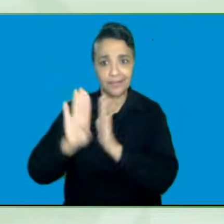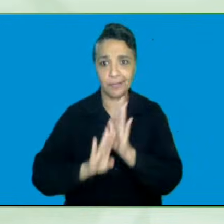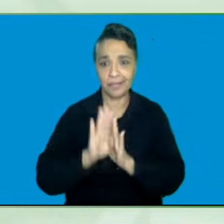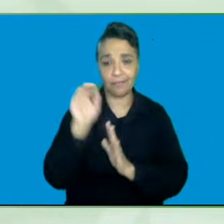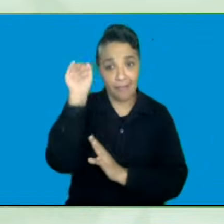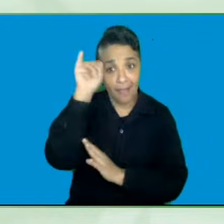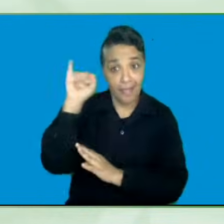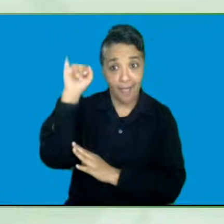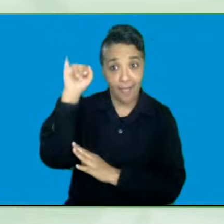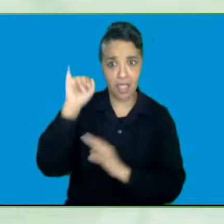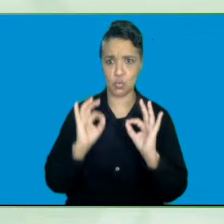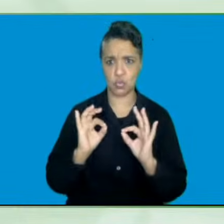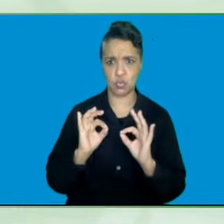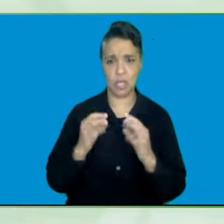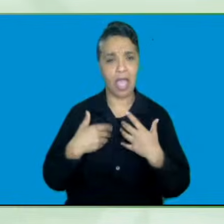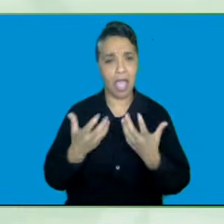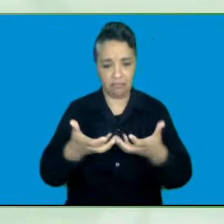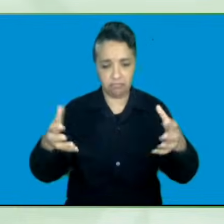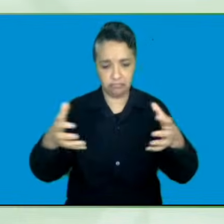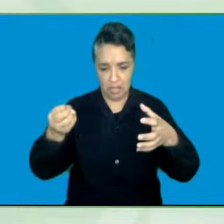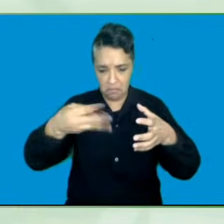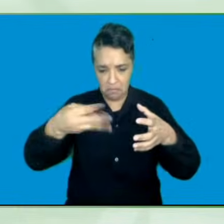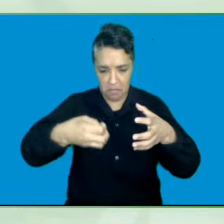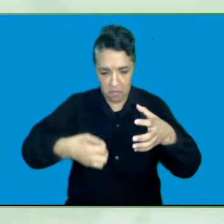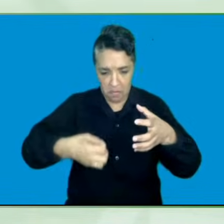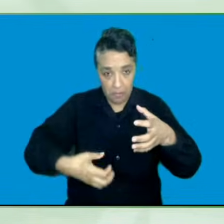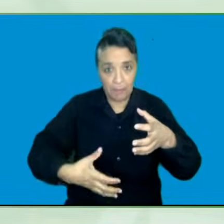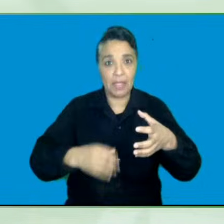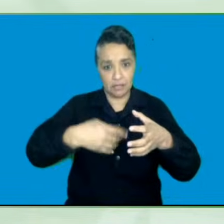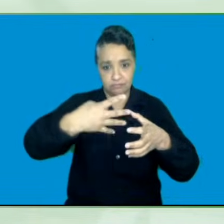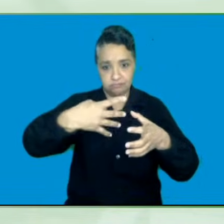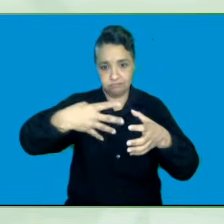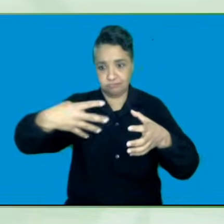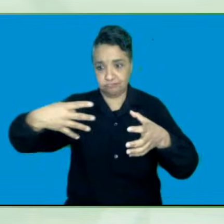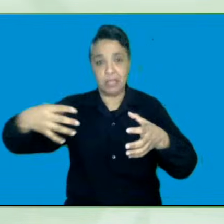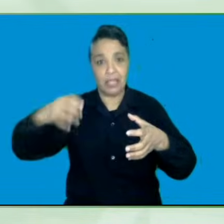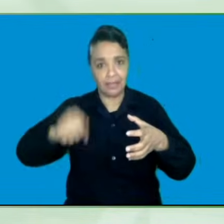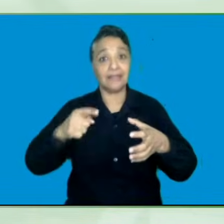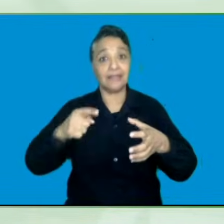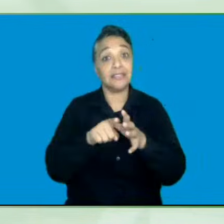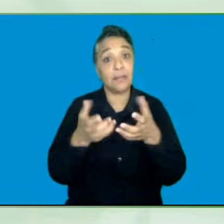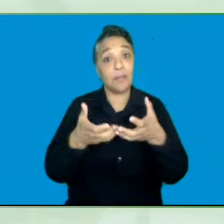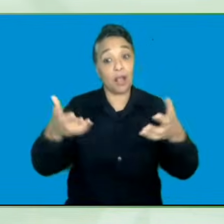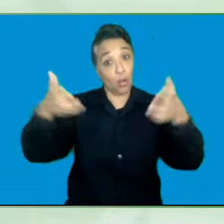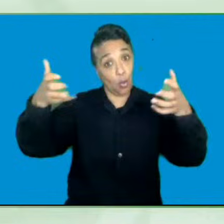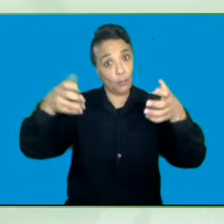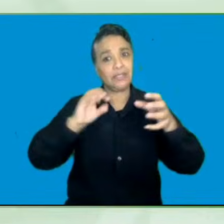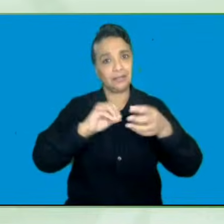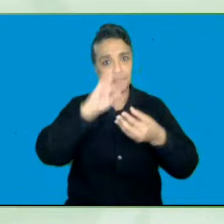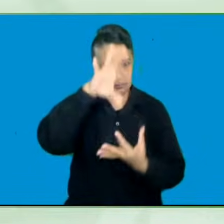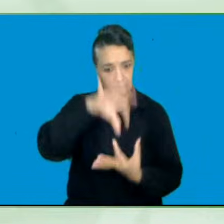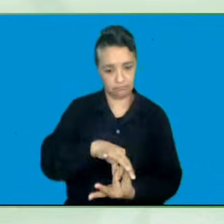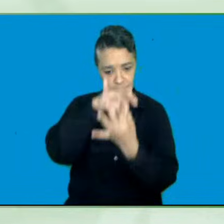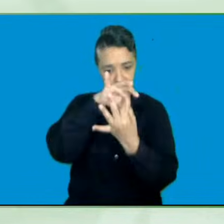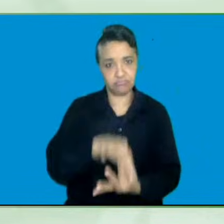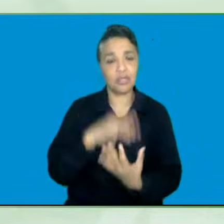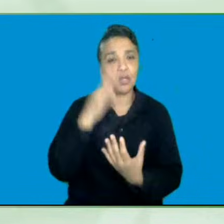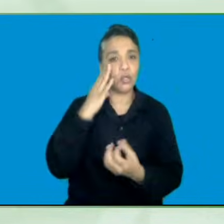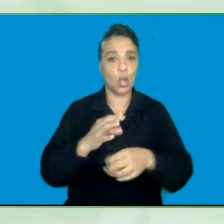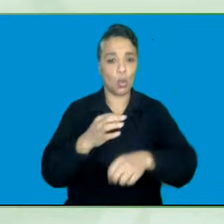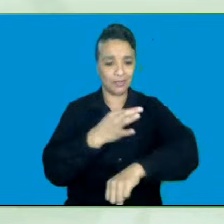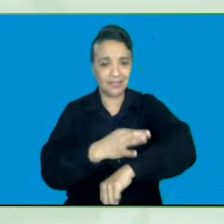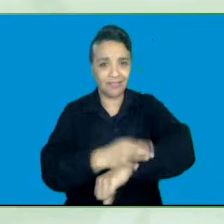in large language models, and also due to improvements in cloud computing as well, which allows devices to